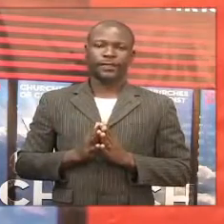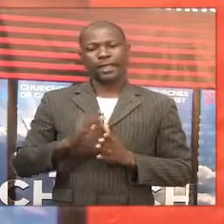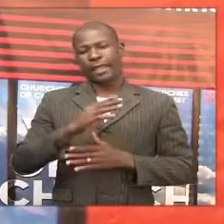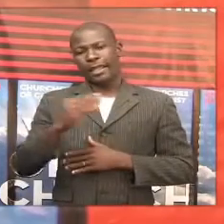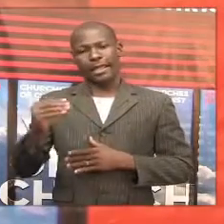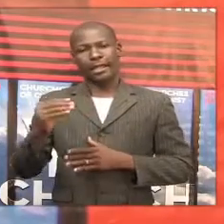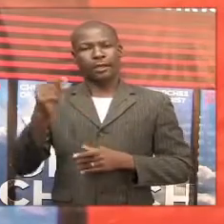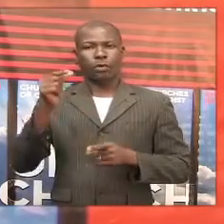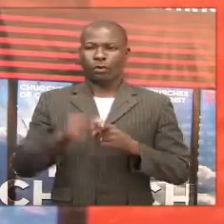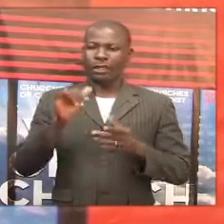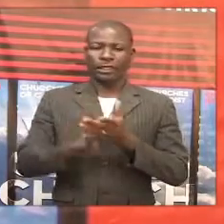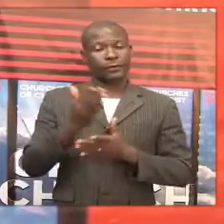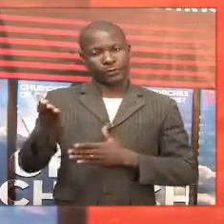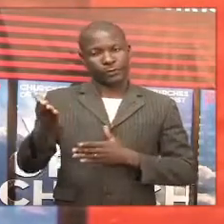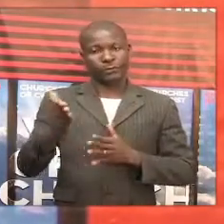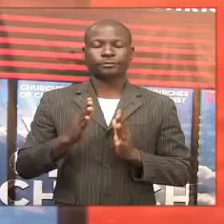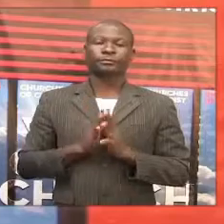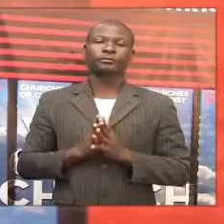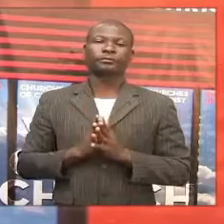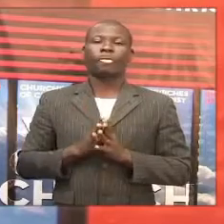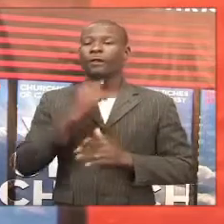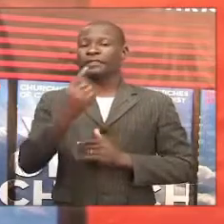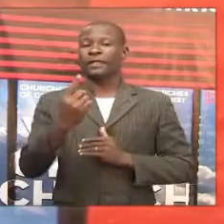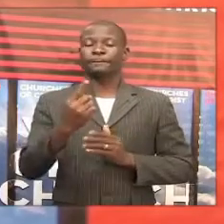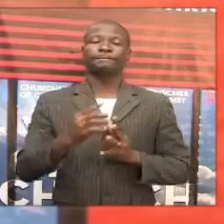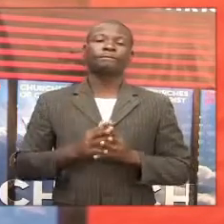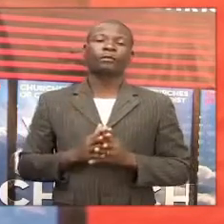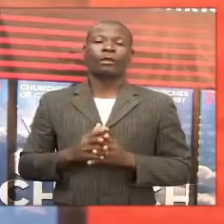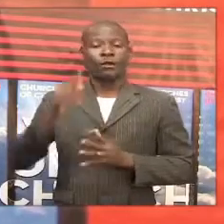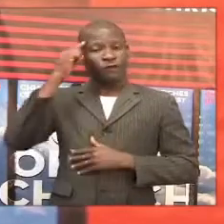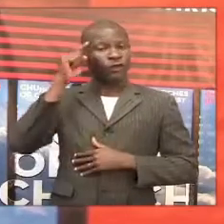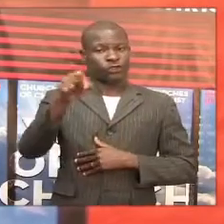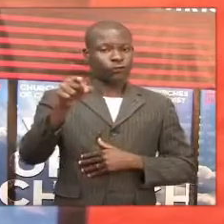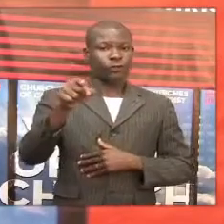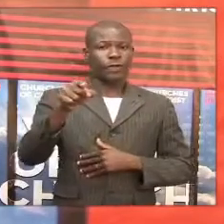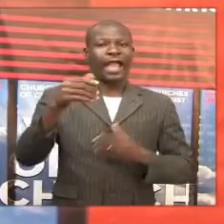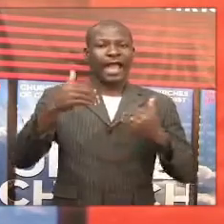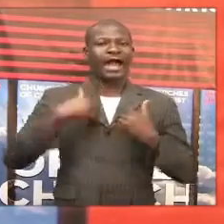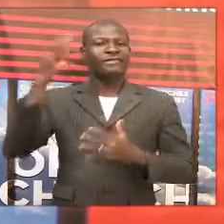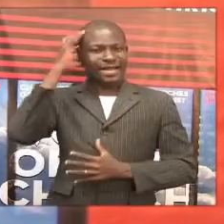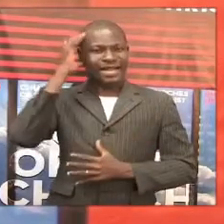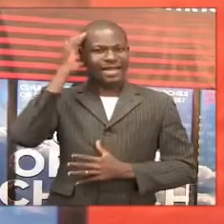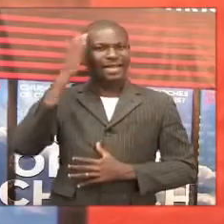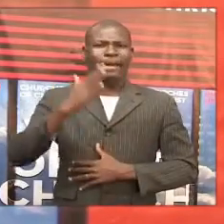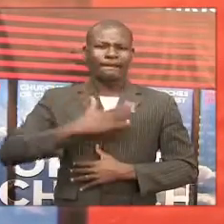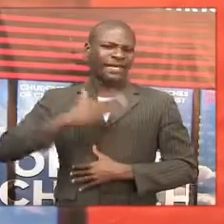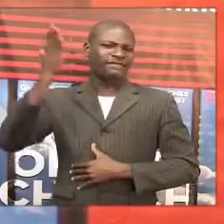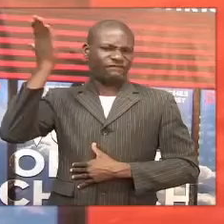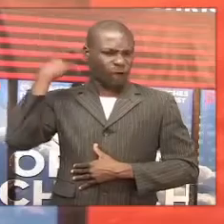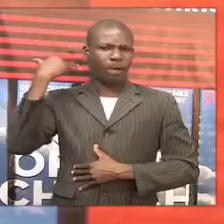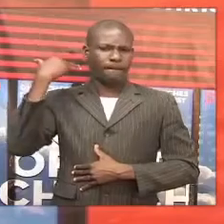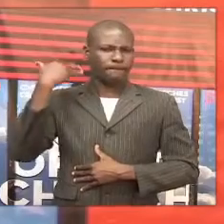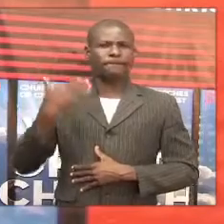asamwa ewoho inye. Wase, for you have heard of my former conduct